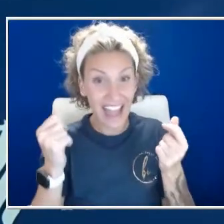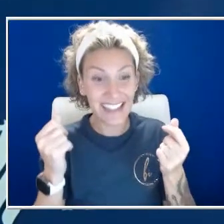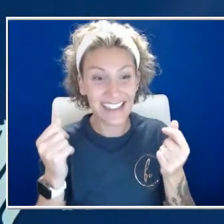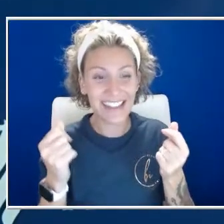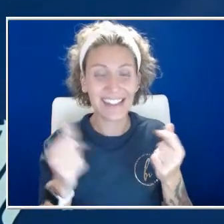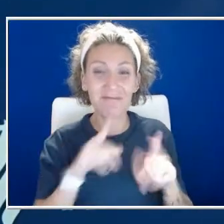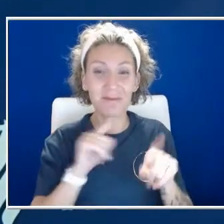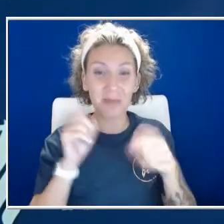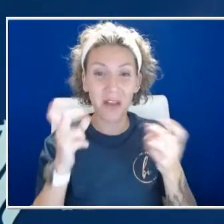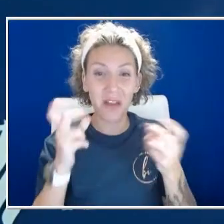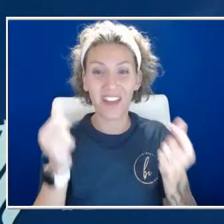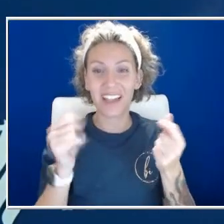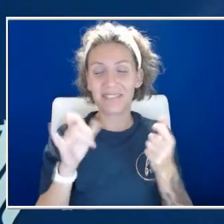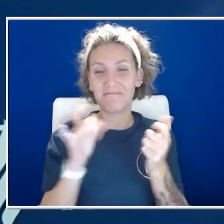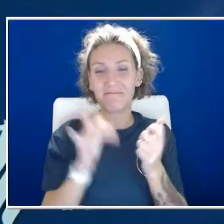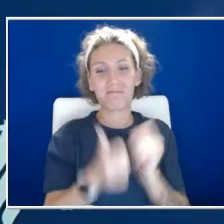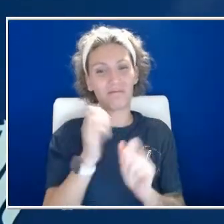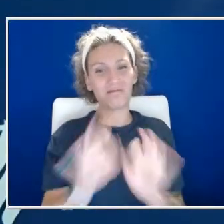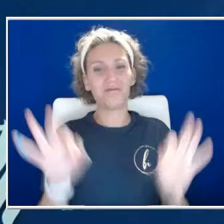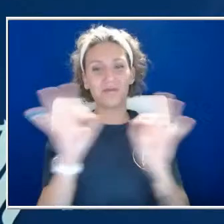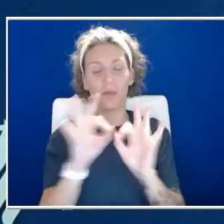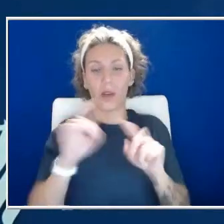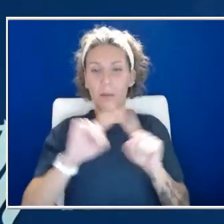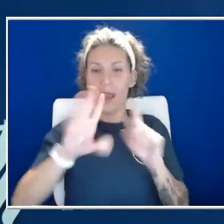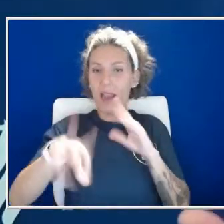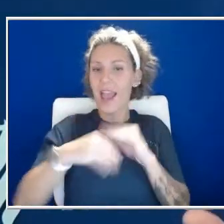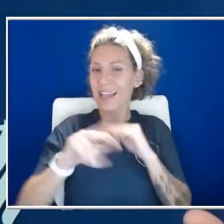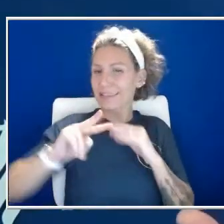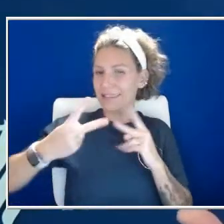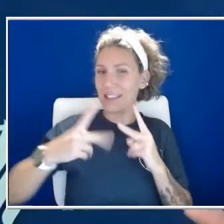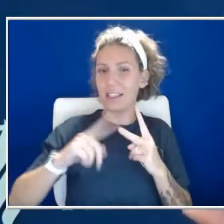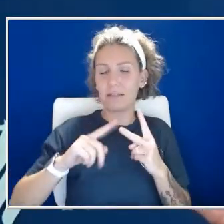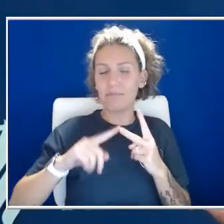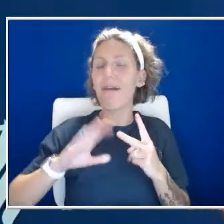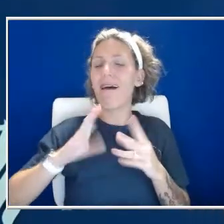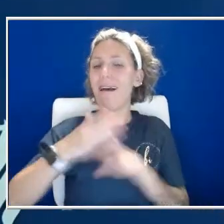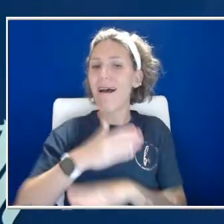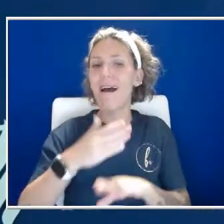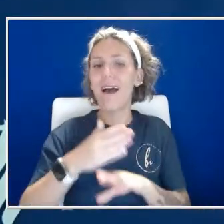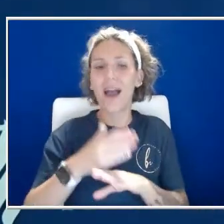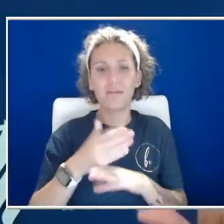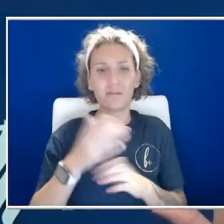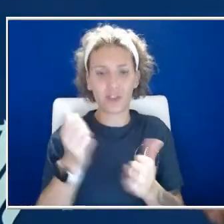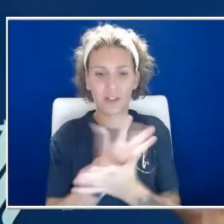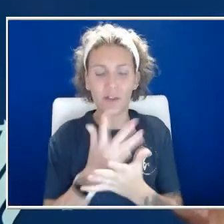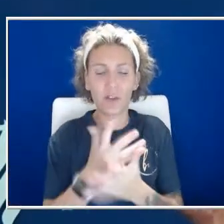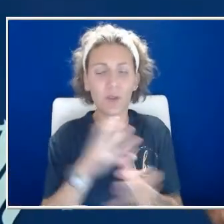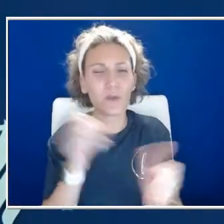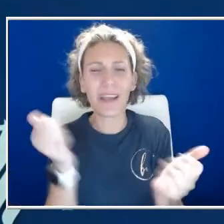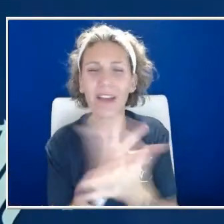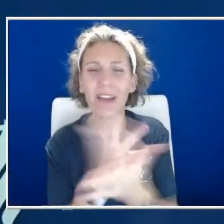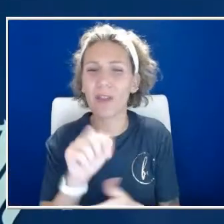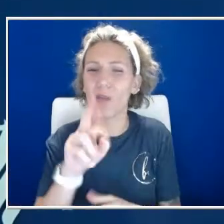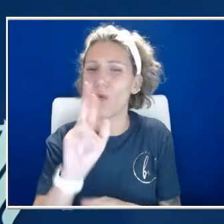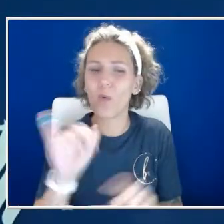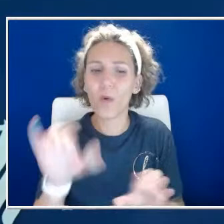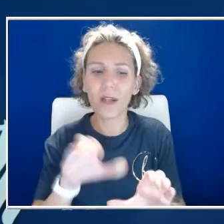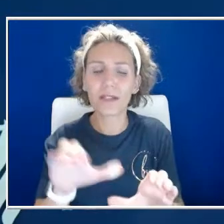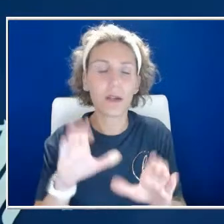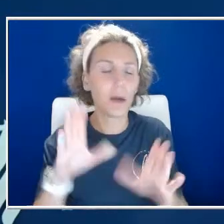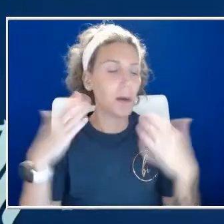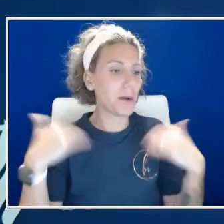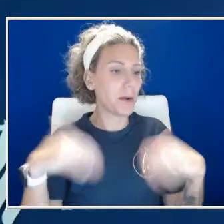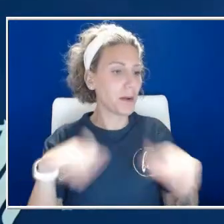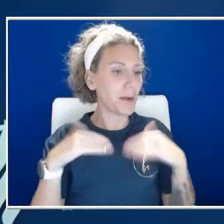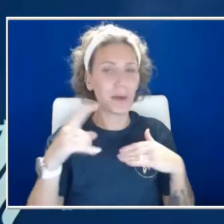is critically important, but if I can add a second one, after the fact, do all of the things that Lori did. It's just unbelievable that you took all of those things to